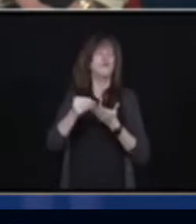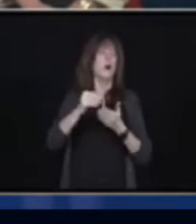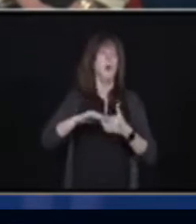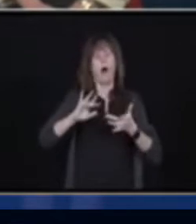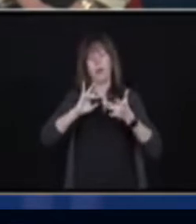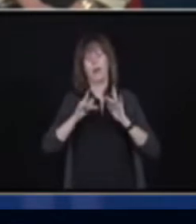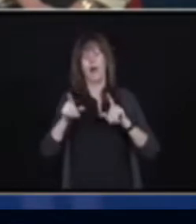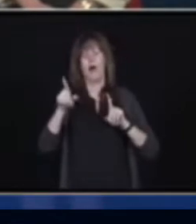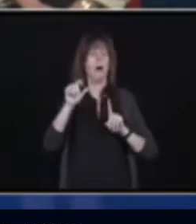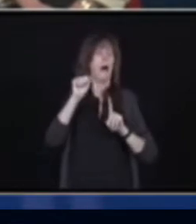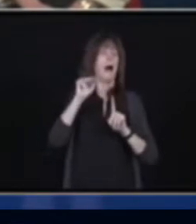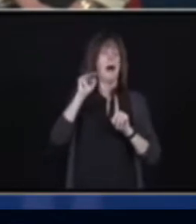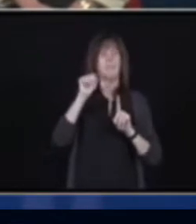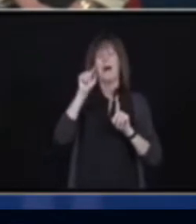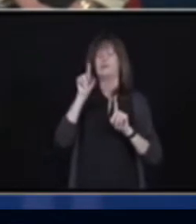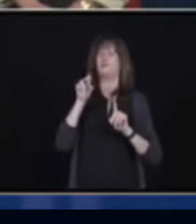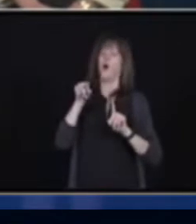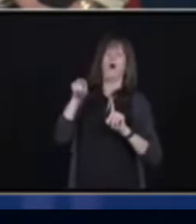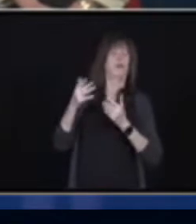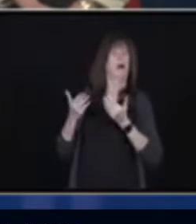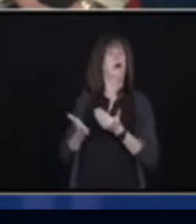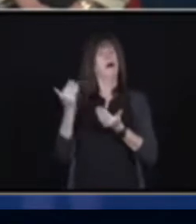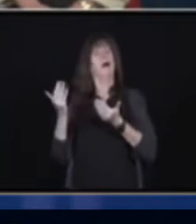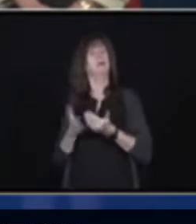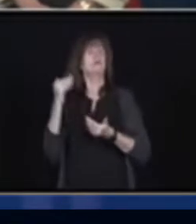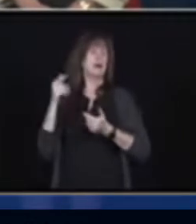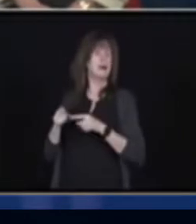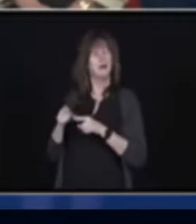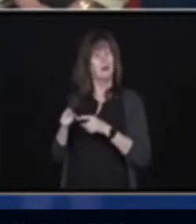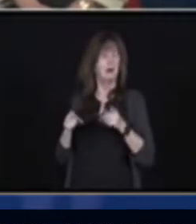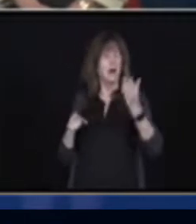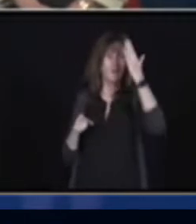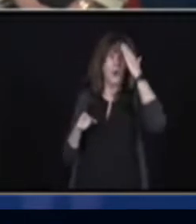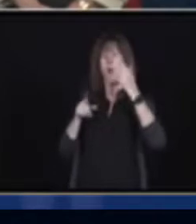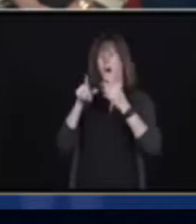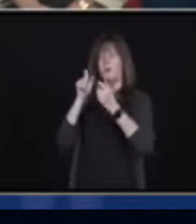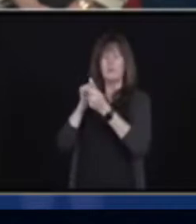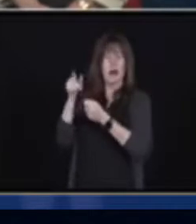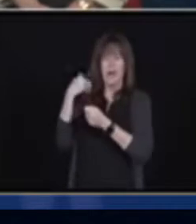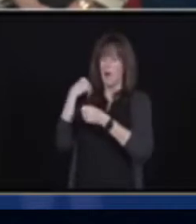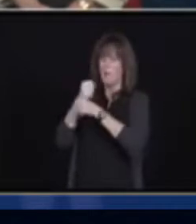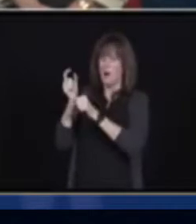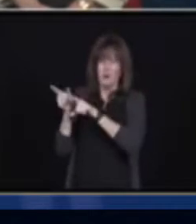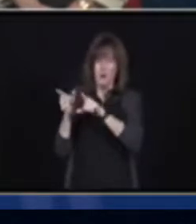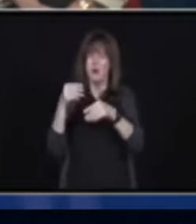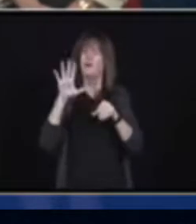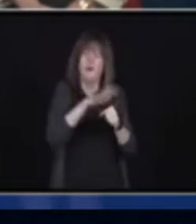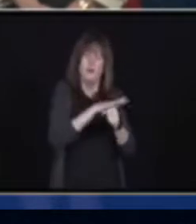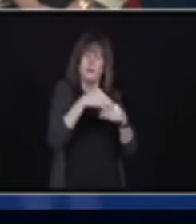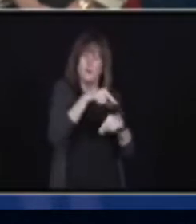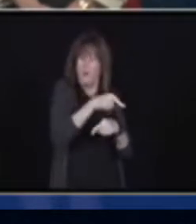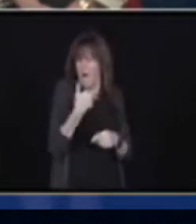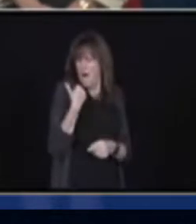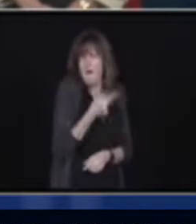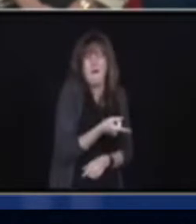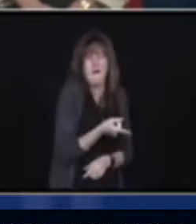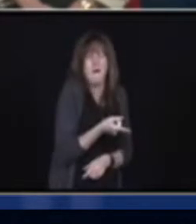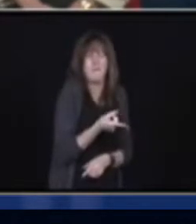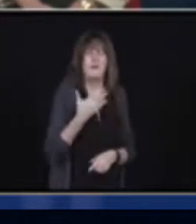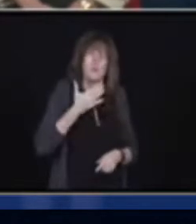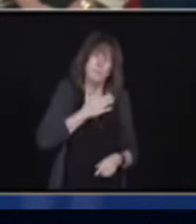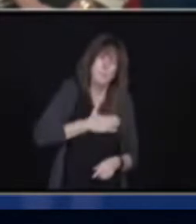But please remember that you can buy the exact same product from a local store. Please buy from